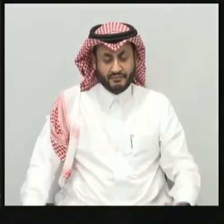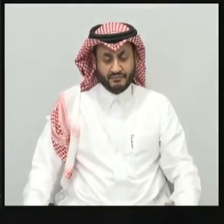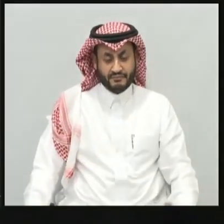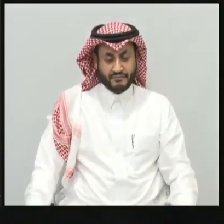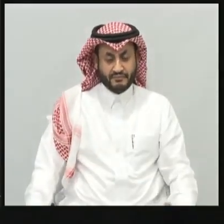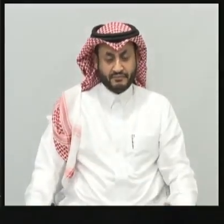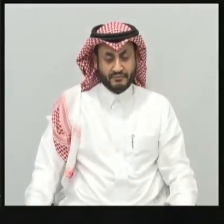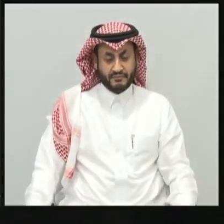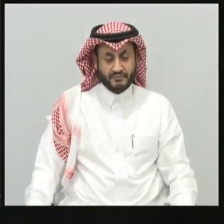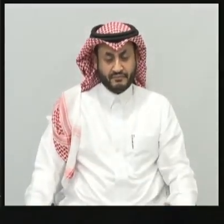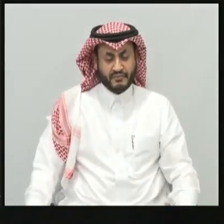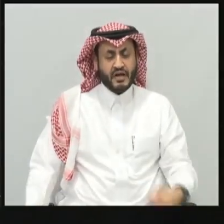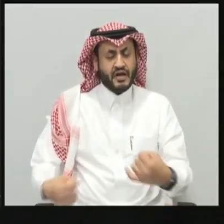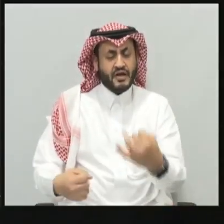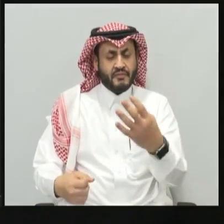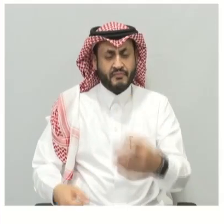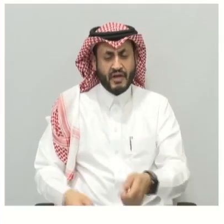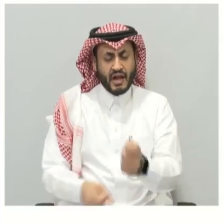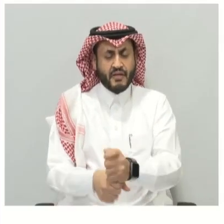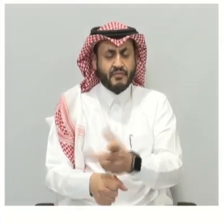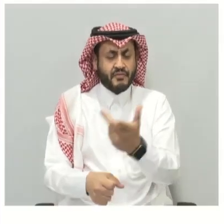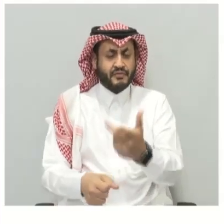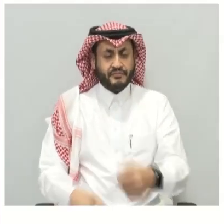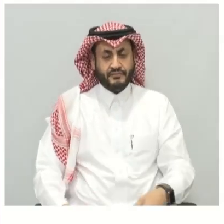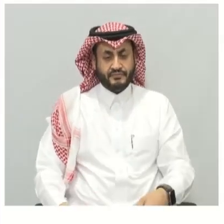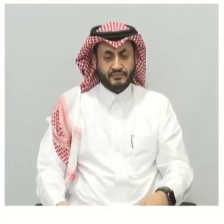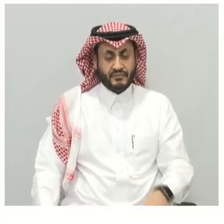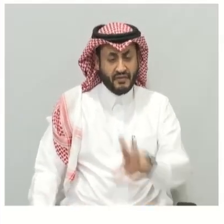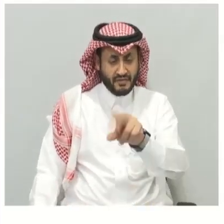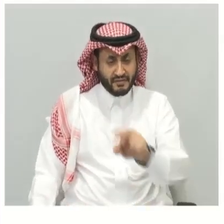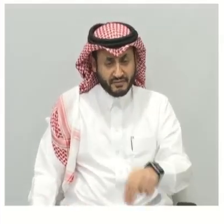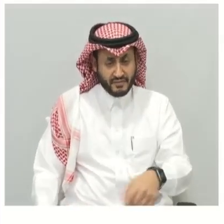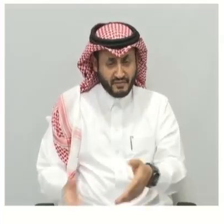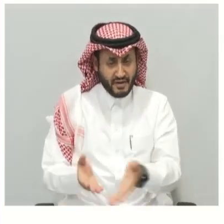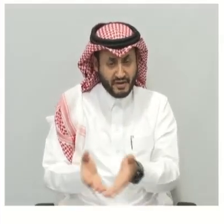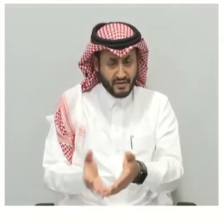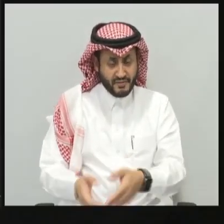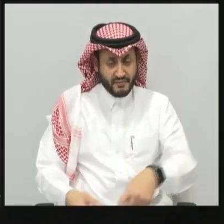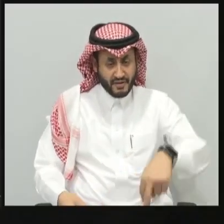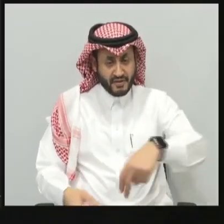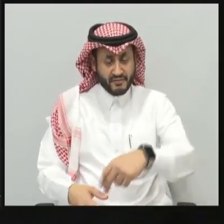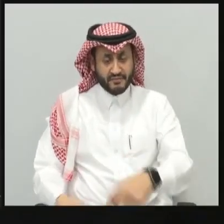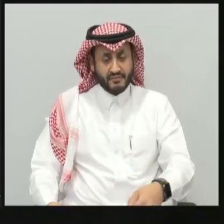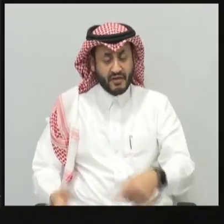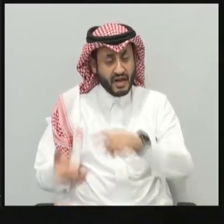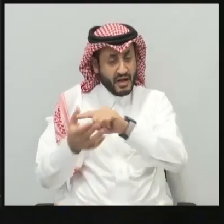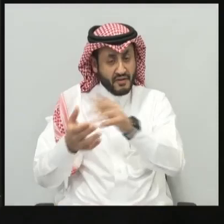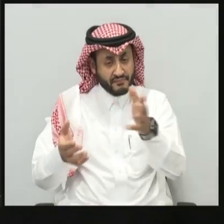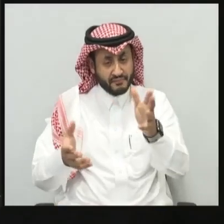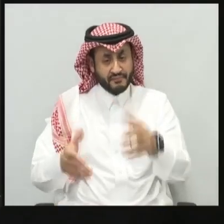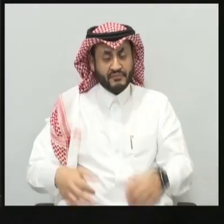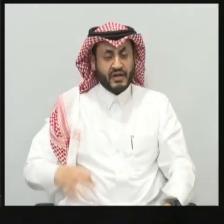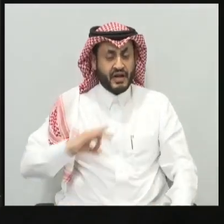You can say, he is a student, he goes to school, he designs new things, he